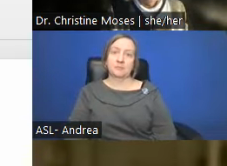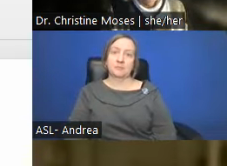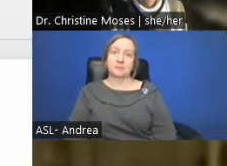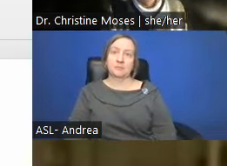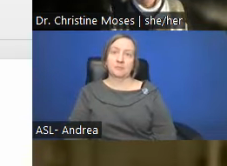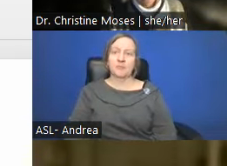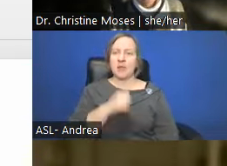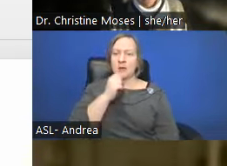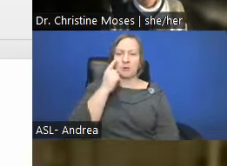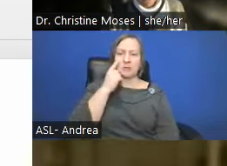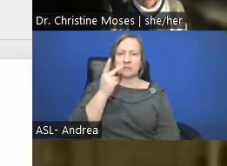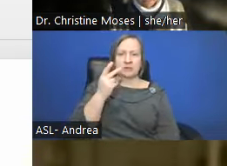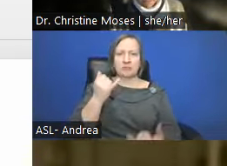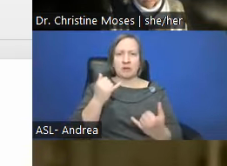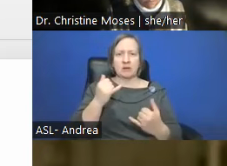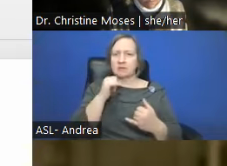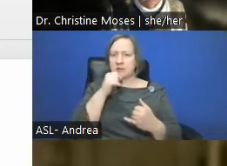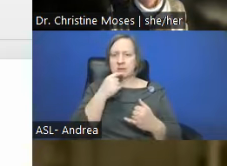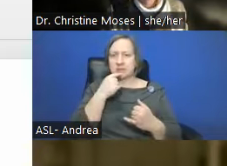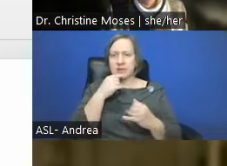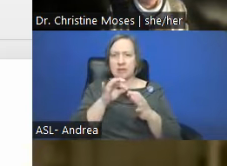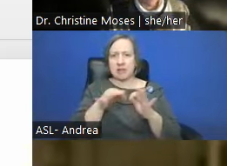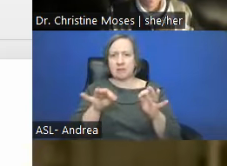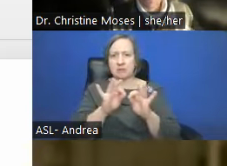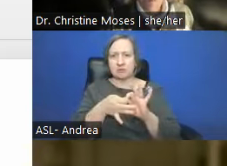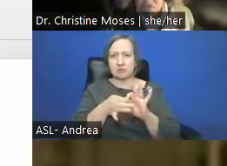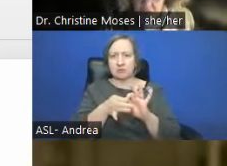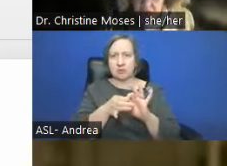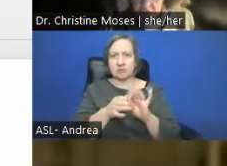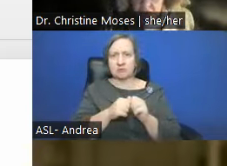now. It doesn't say Language Interpretation.